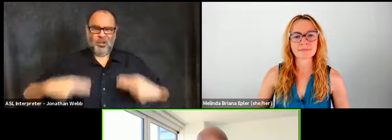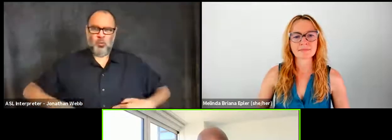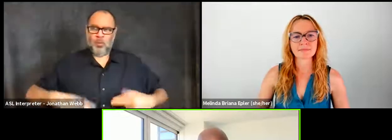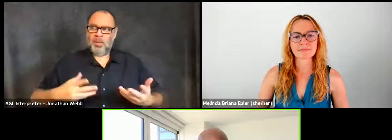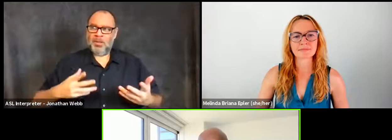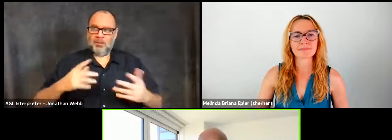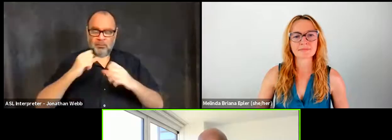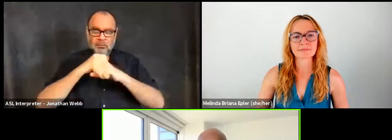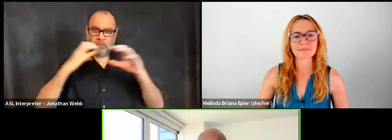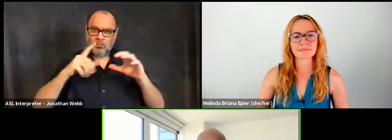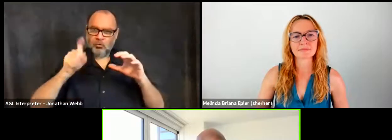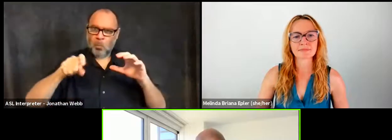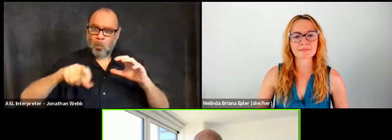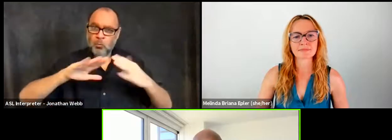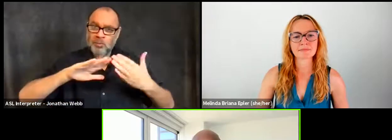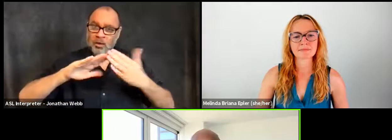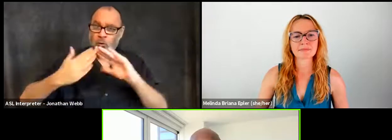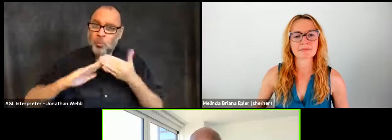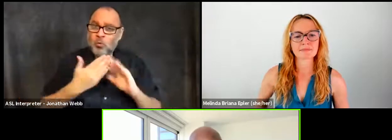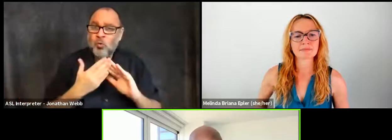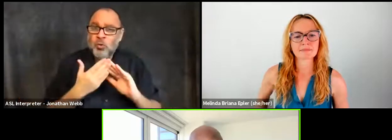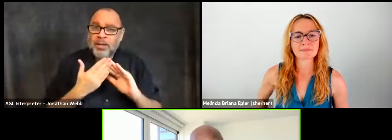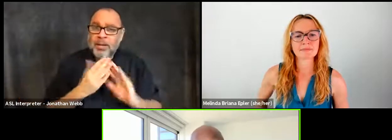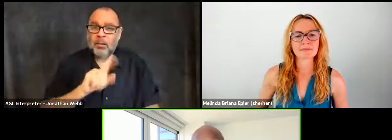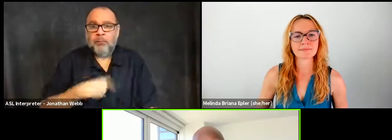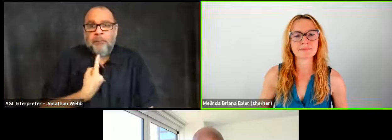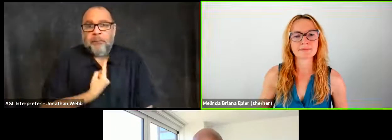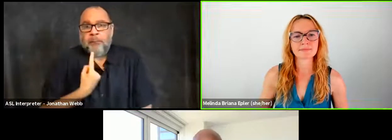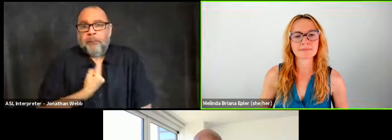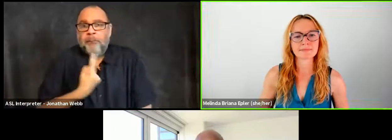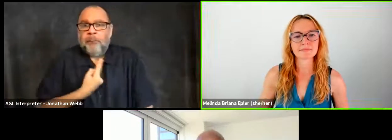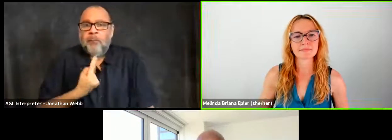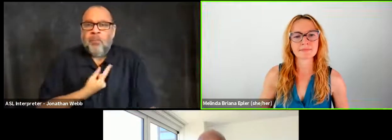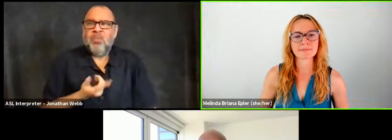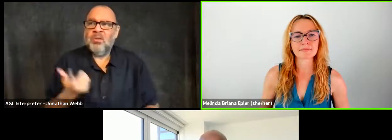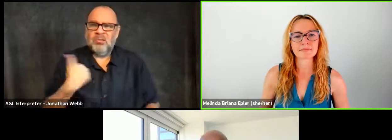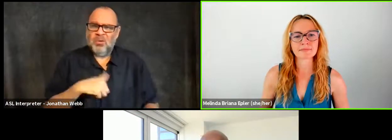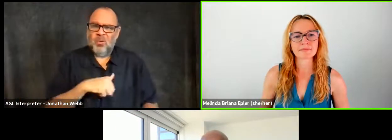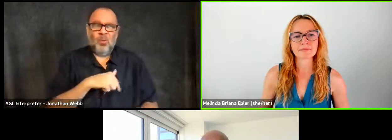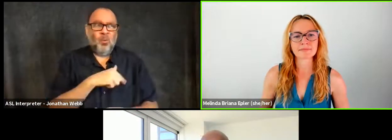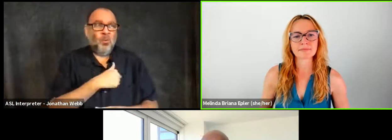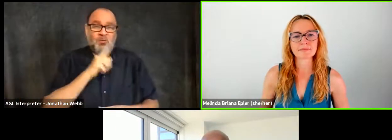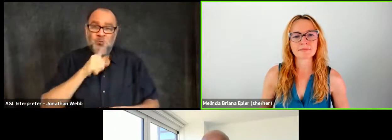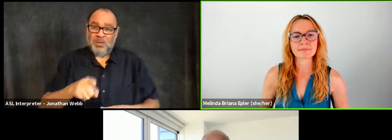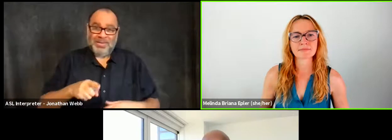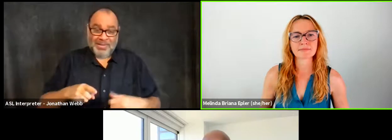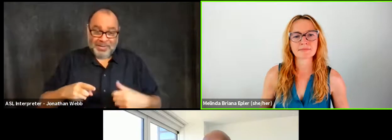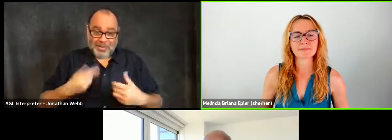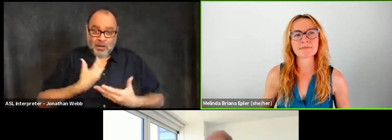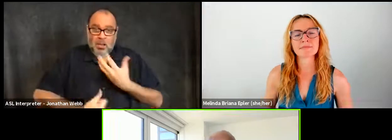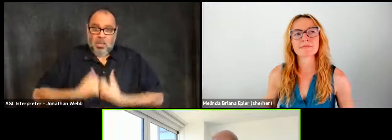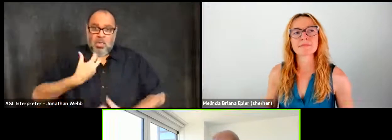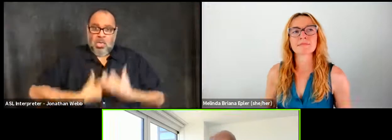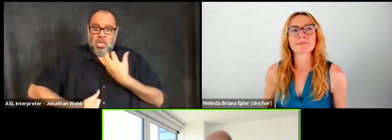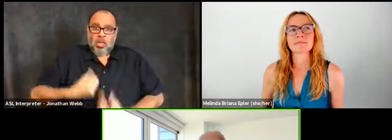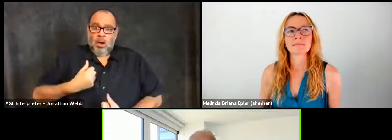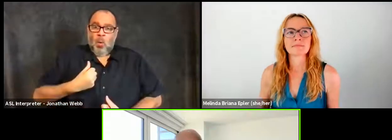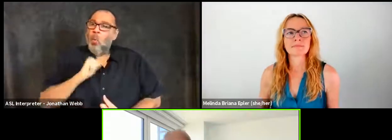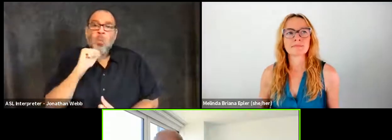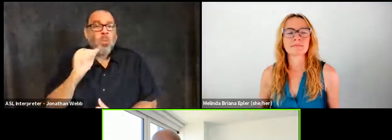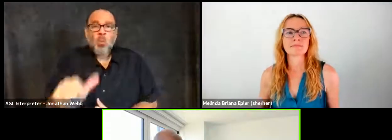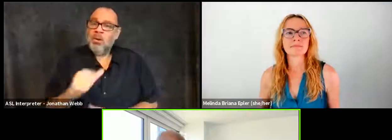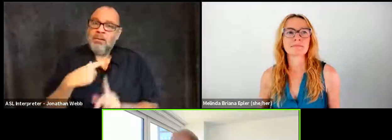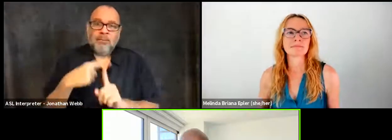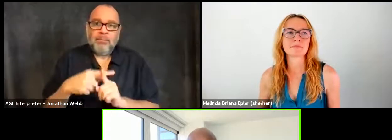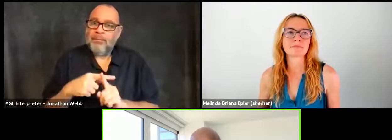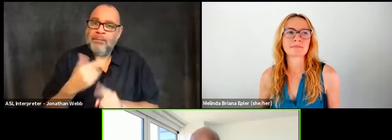in, right? And so, who do I need to share with what's happening in my life? So I would ask those questions 10